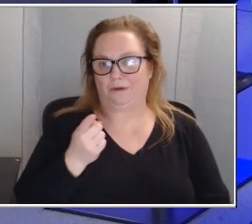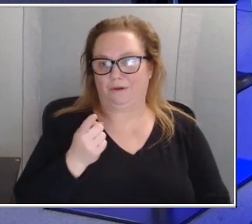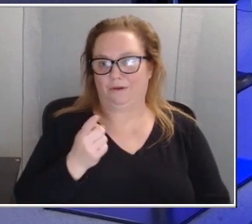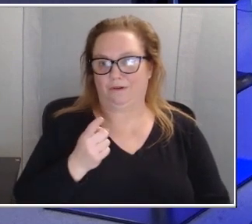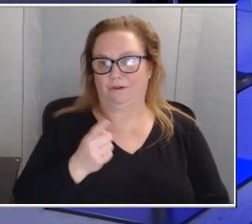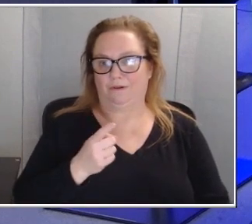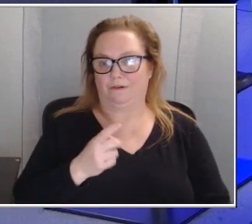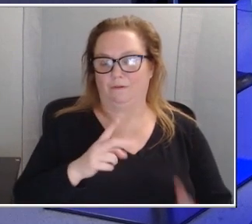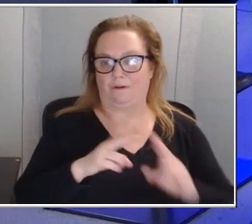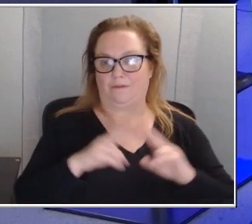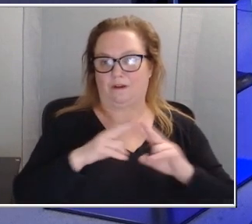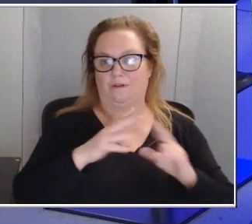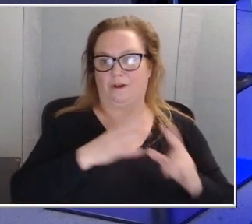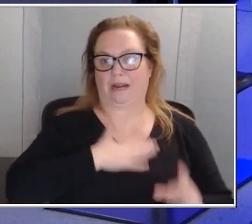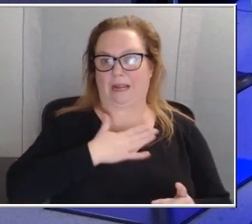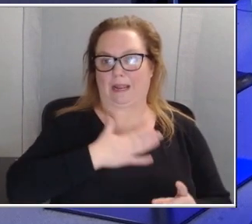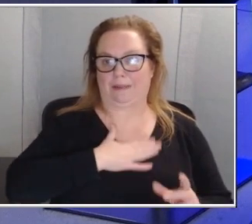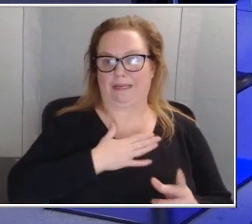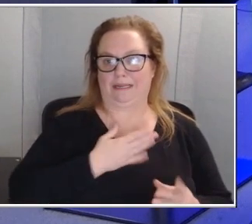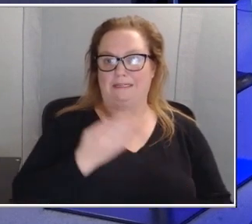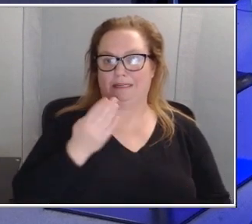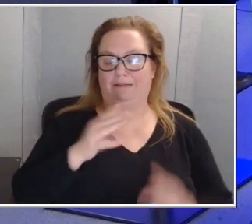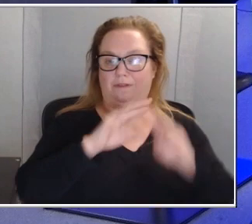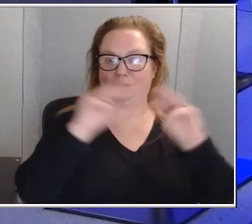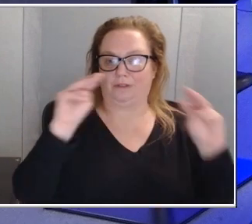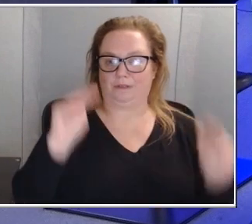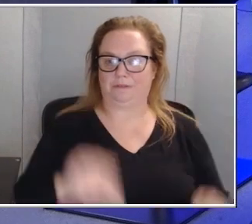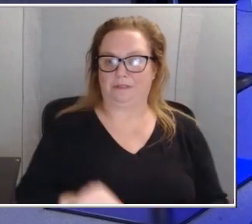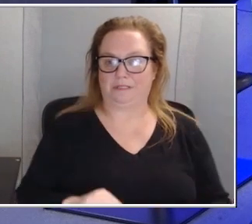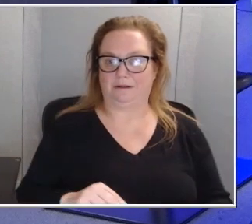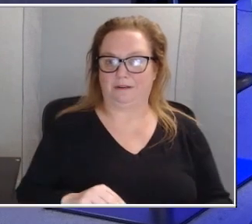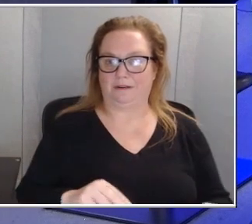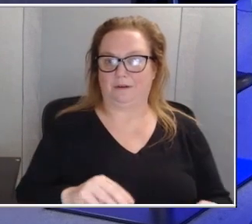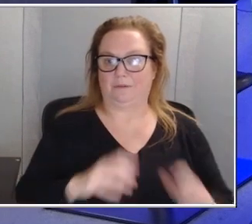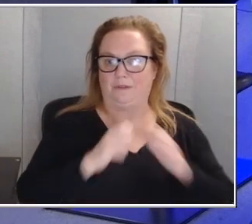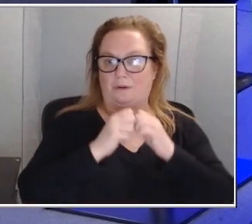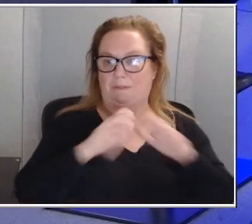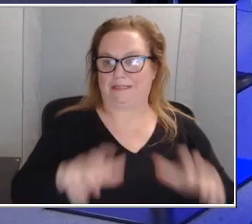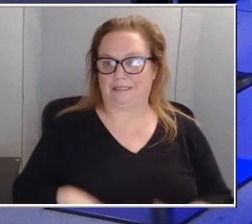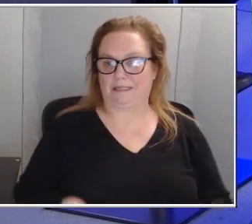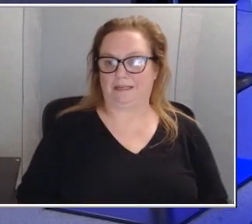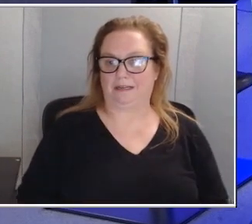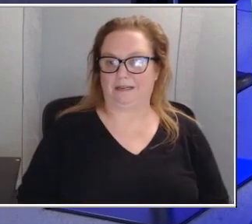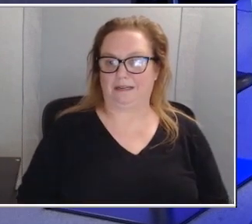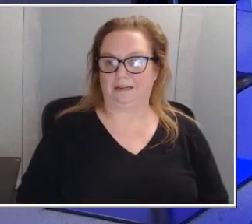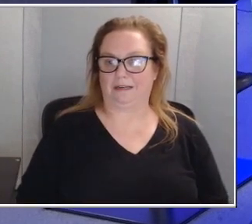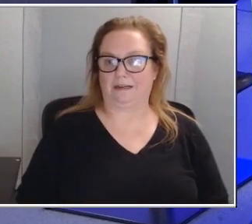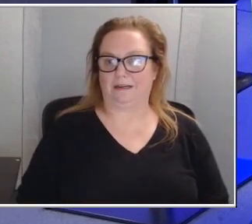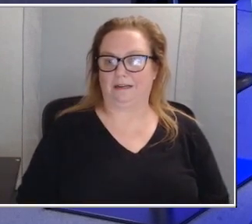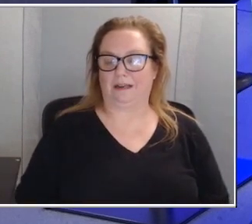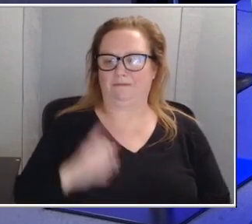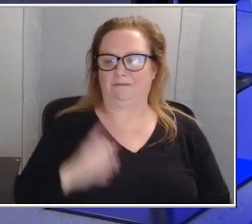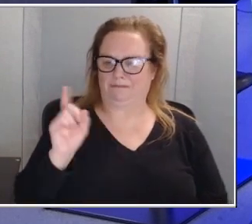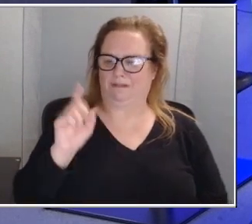too happy to give this to the museum with your blessing. I wondered where that went.